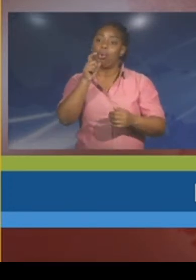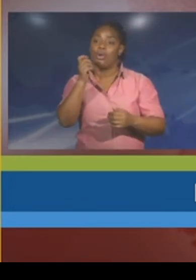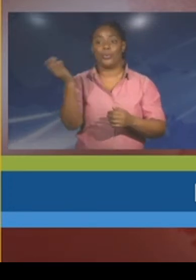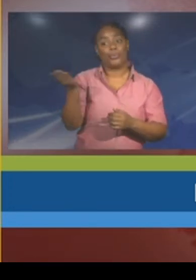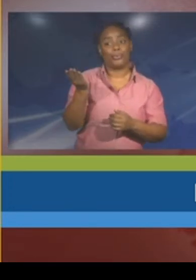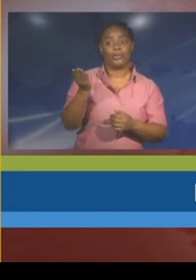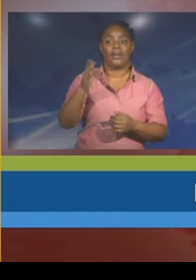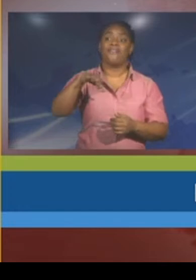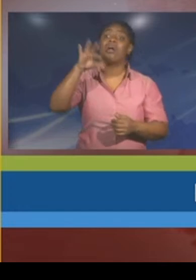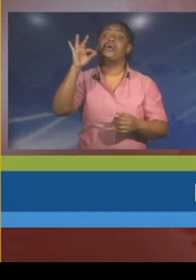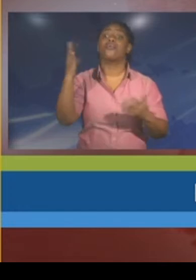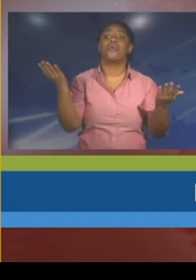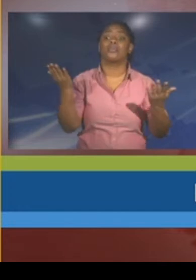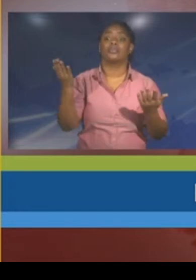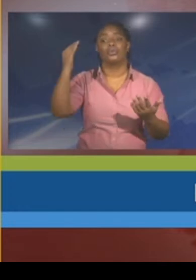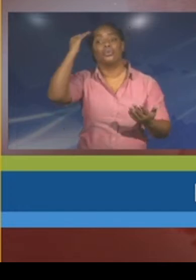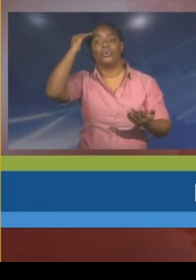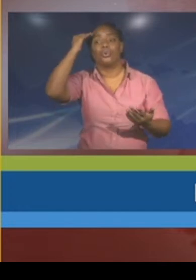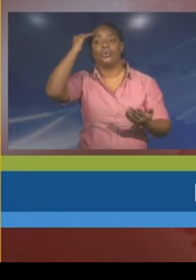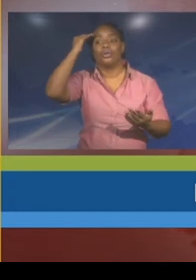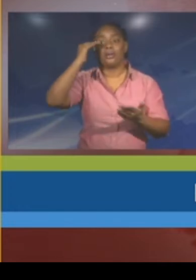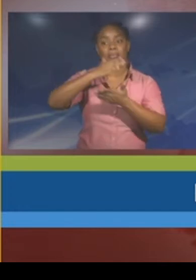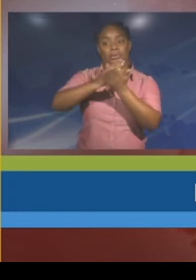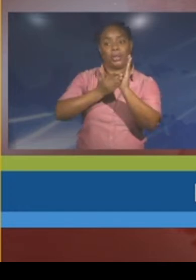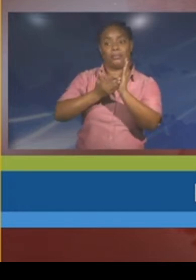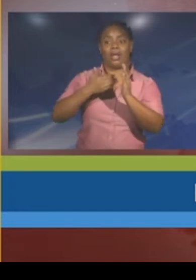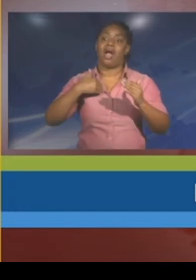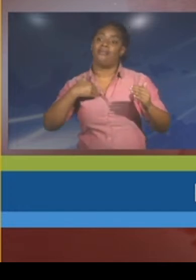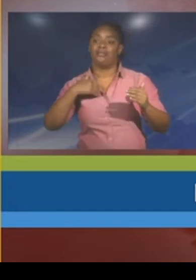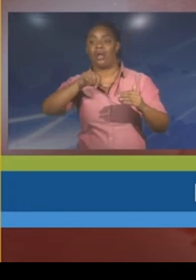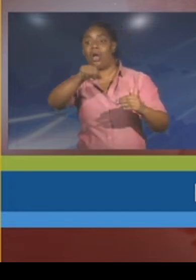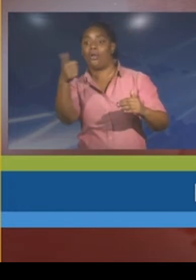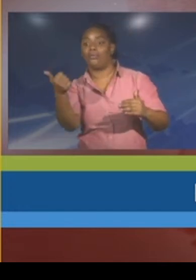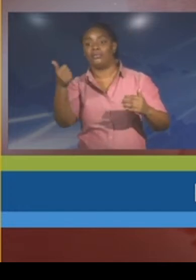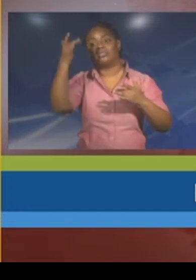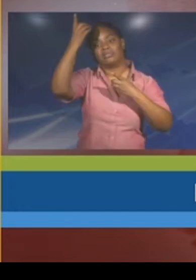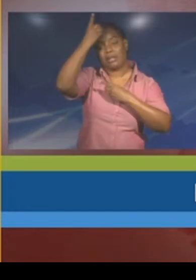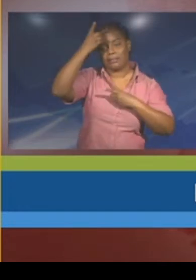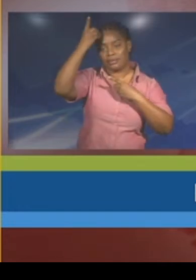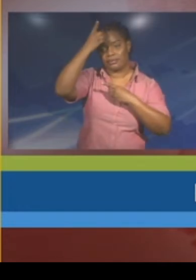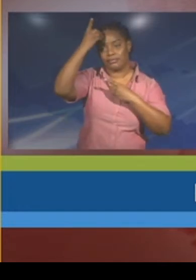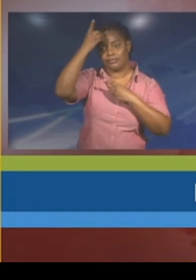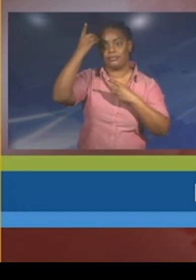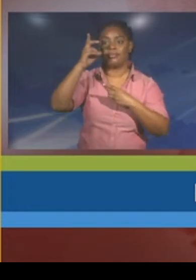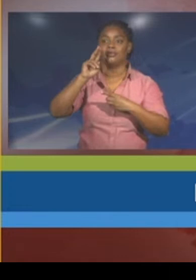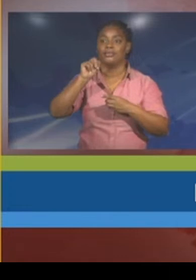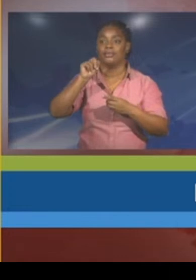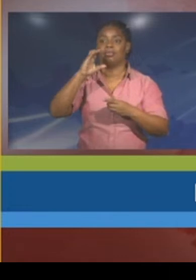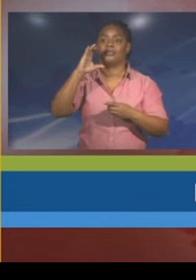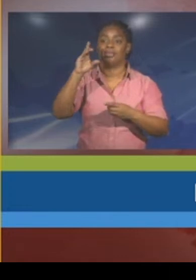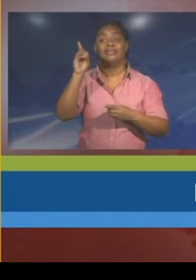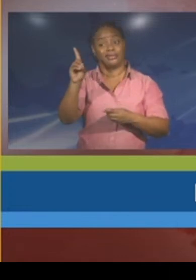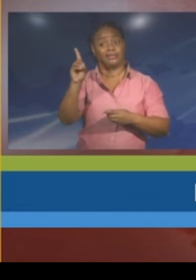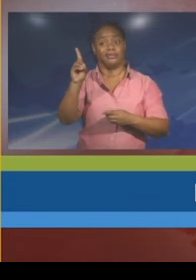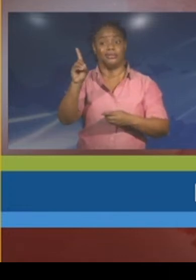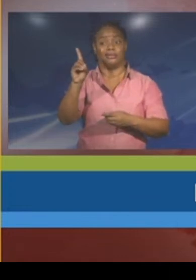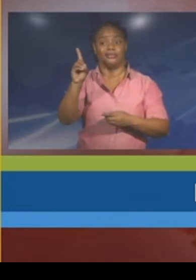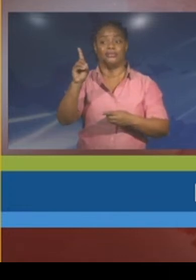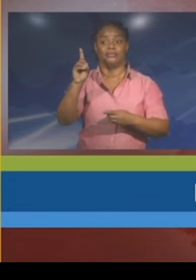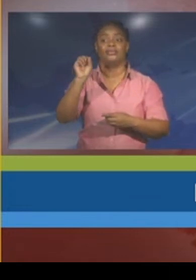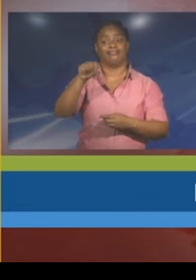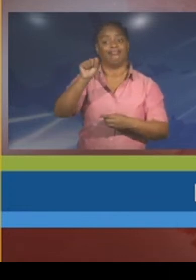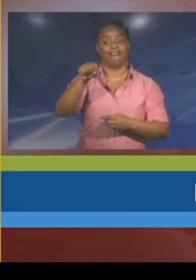features. One is the presence of what we call comorbidities, other illnesses, diabetes, hypertension,